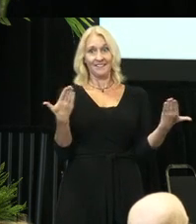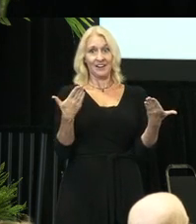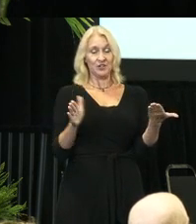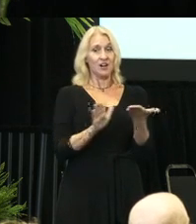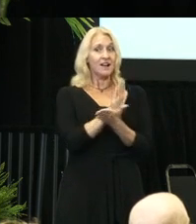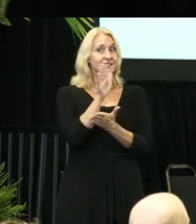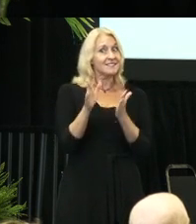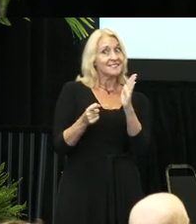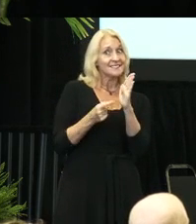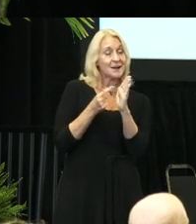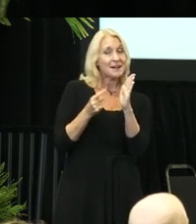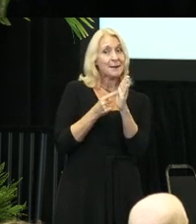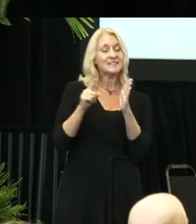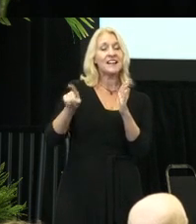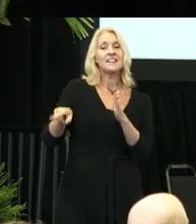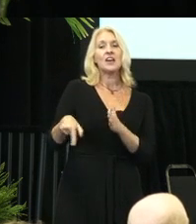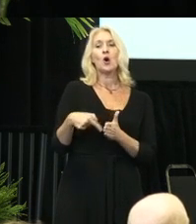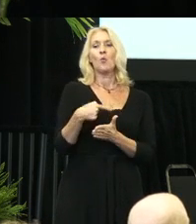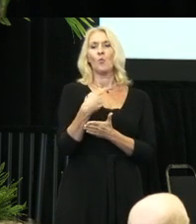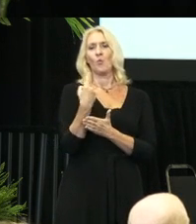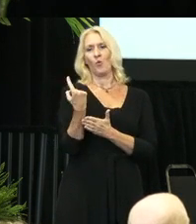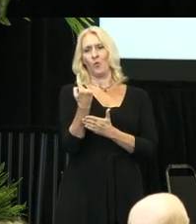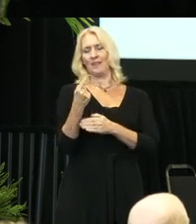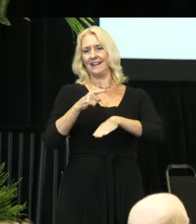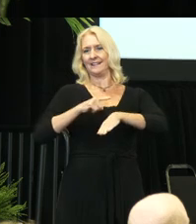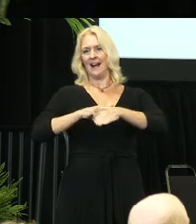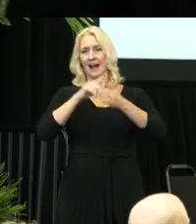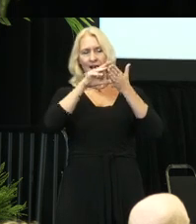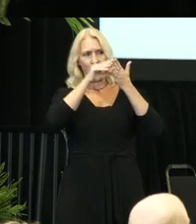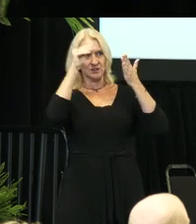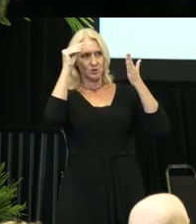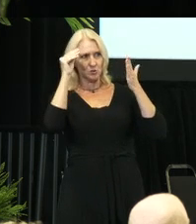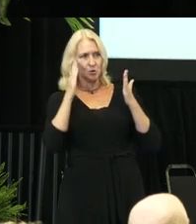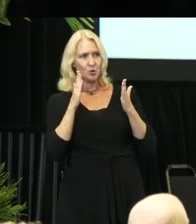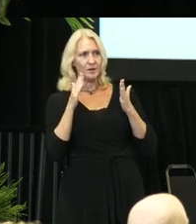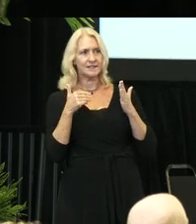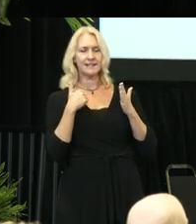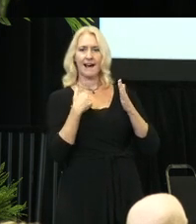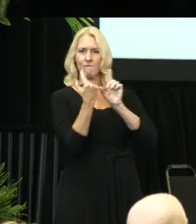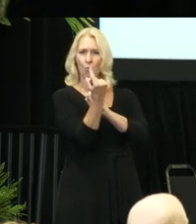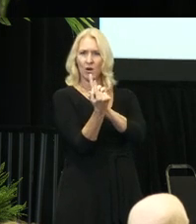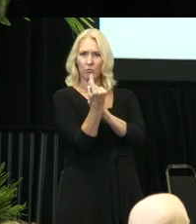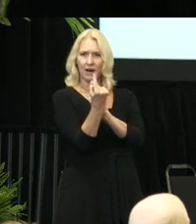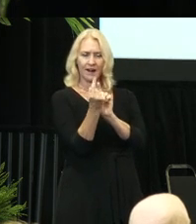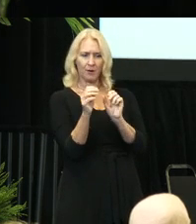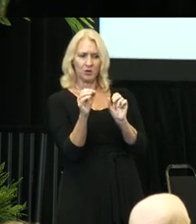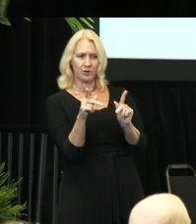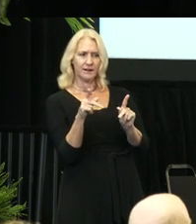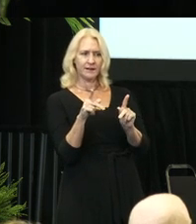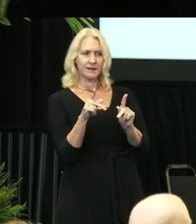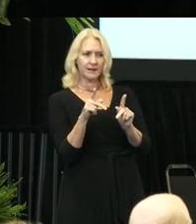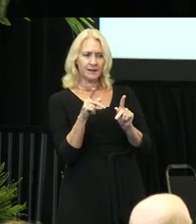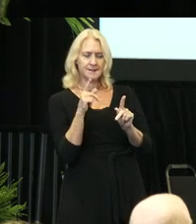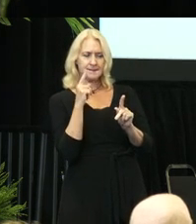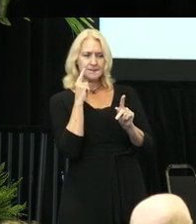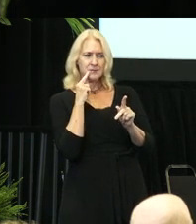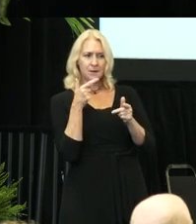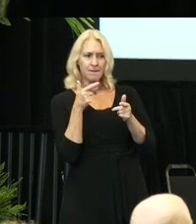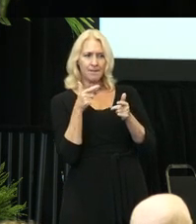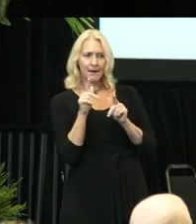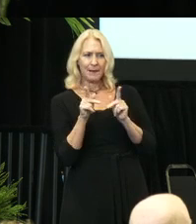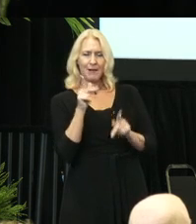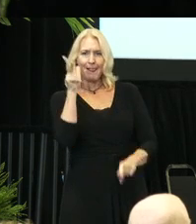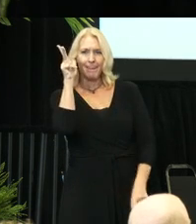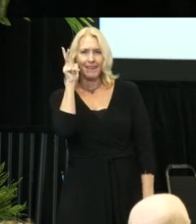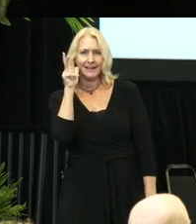are sometimes the only spaces where students get the one-on-one attention, where people truly listen to them and empathize them